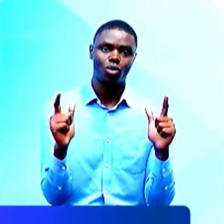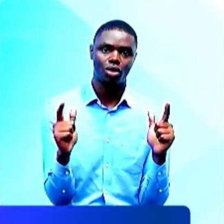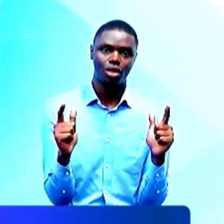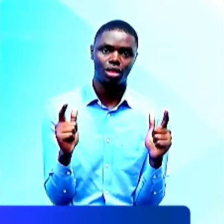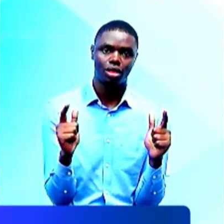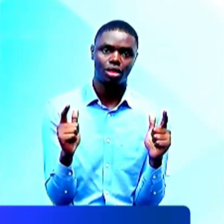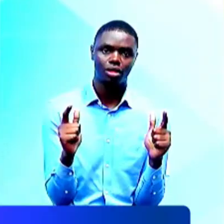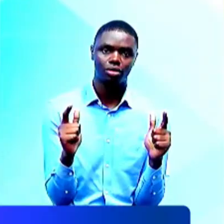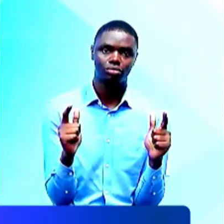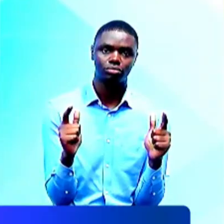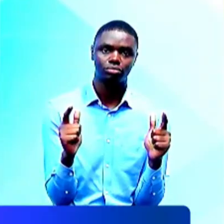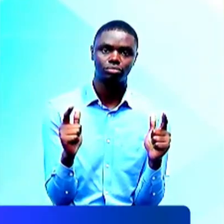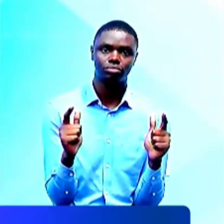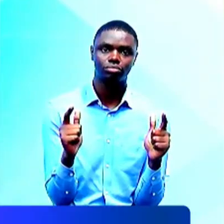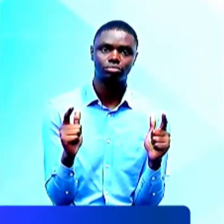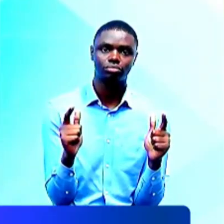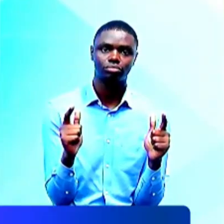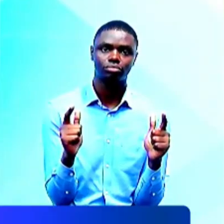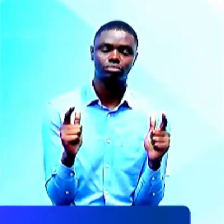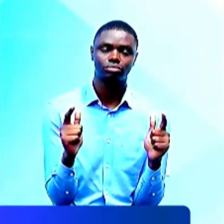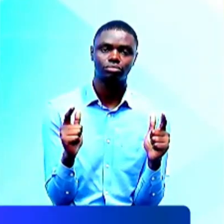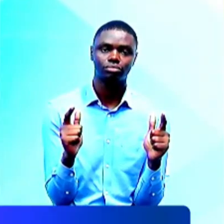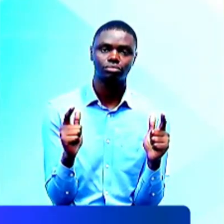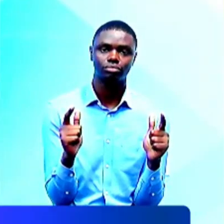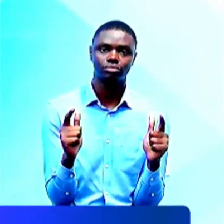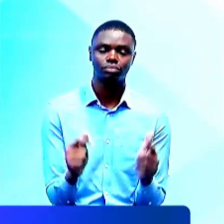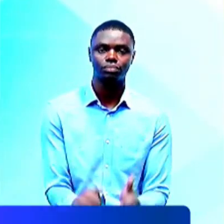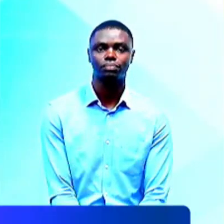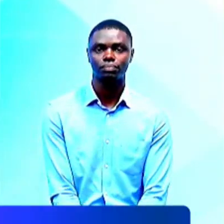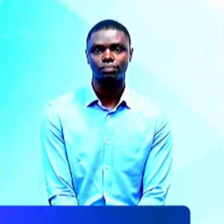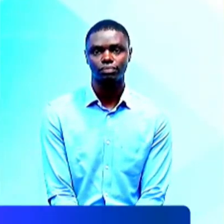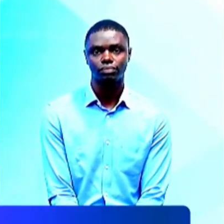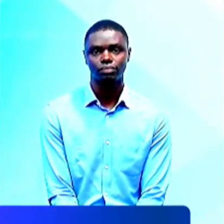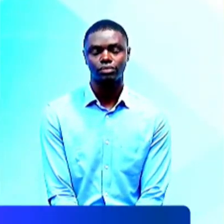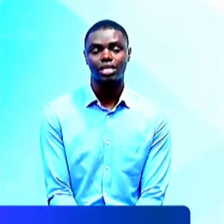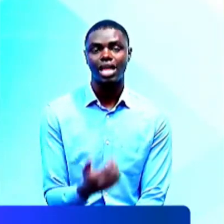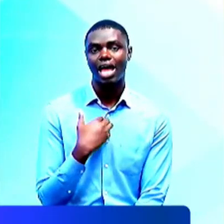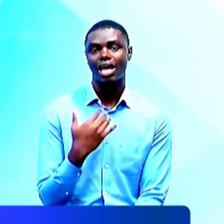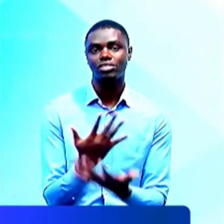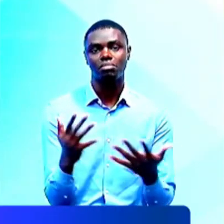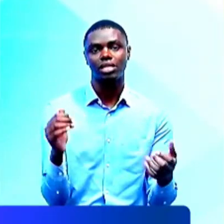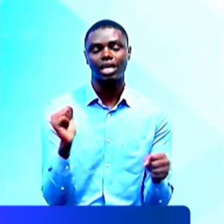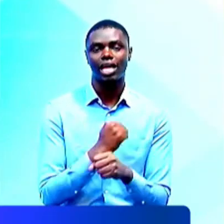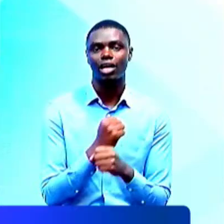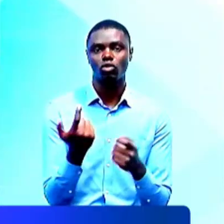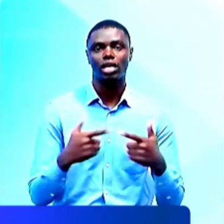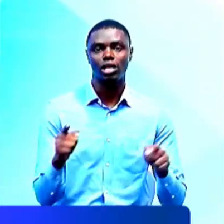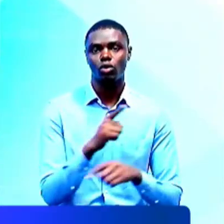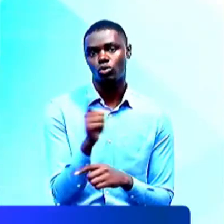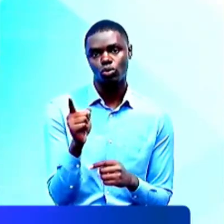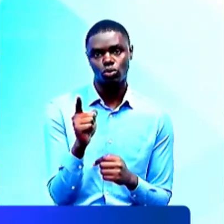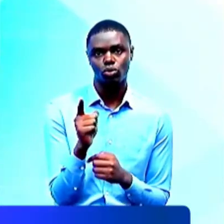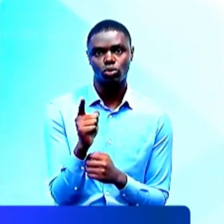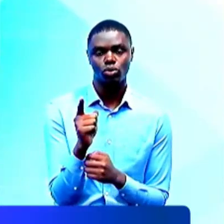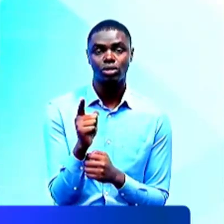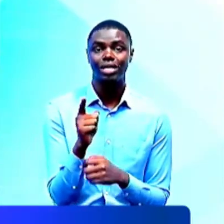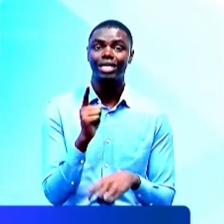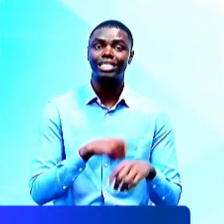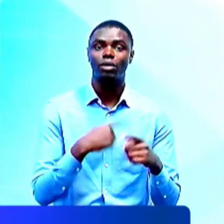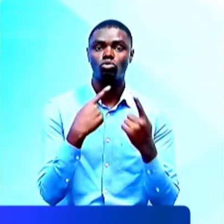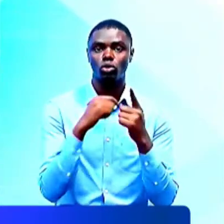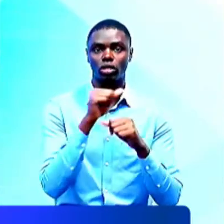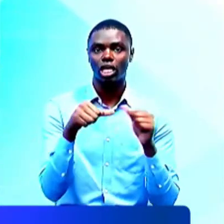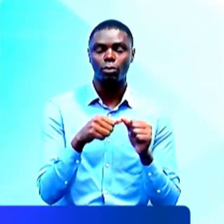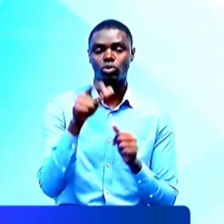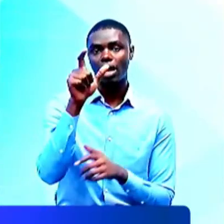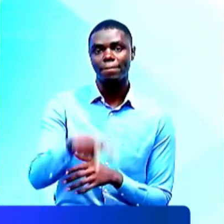listen, Max. because this listen, issue Max, is in court. Max, you see? Max. There is something that I'm not going to allow you do. When we are talking about